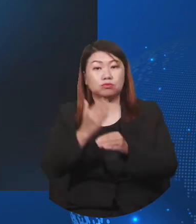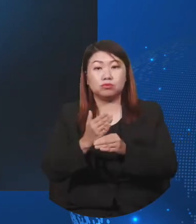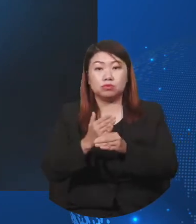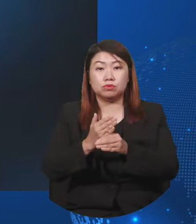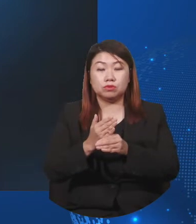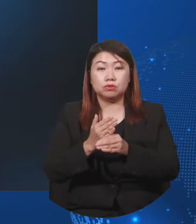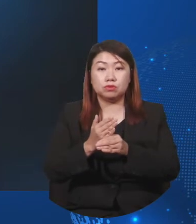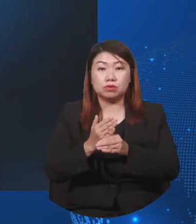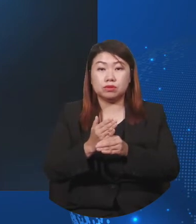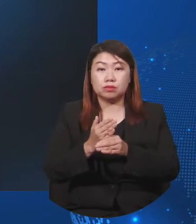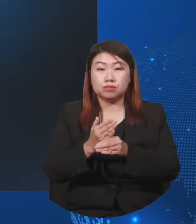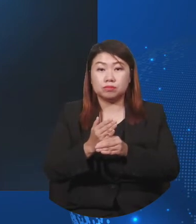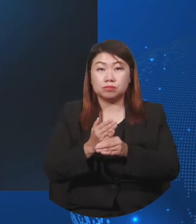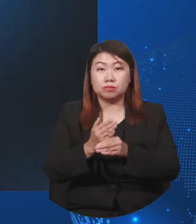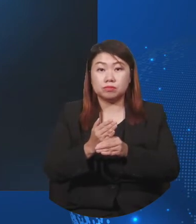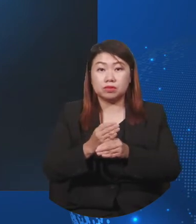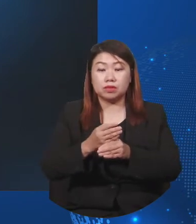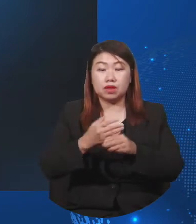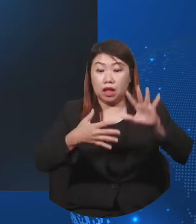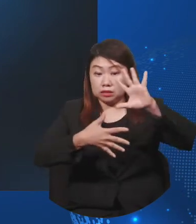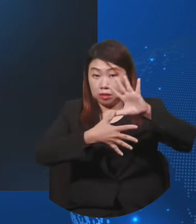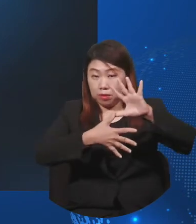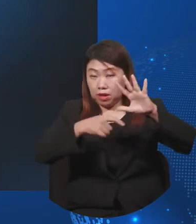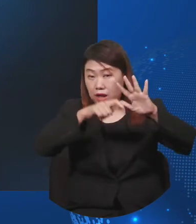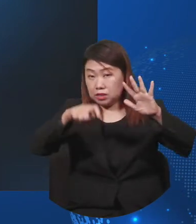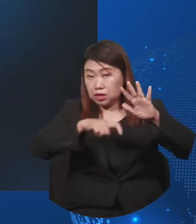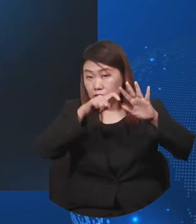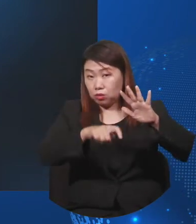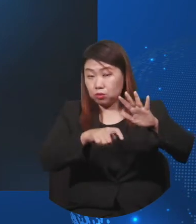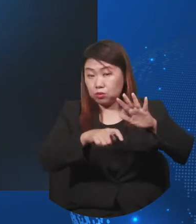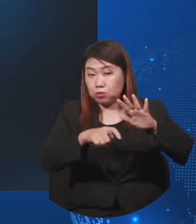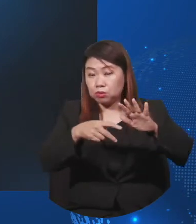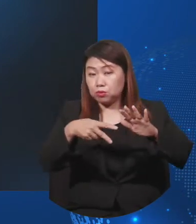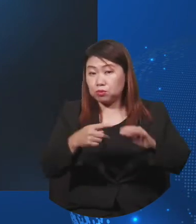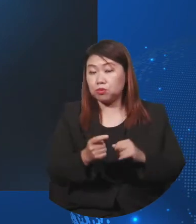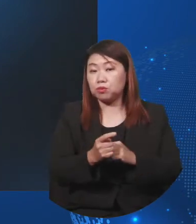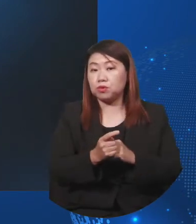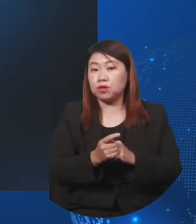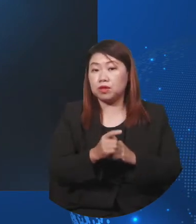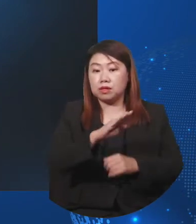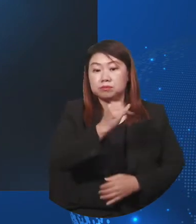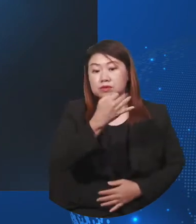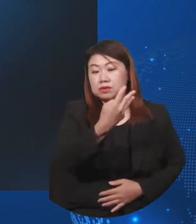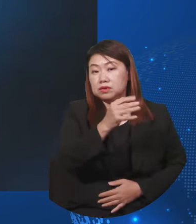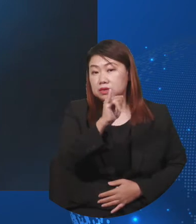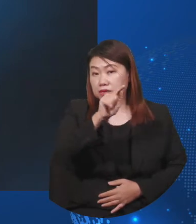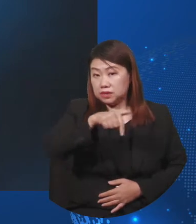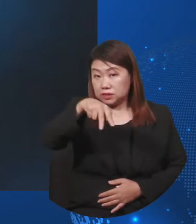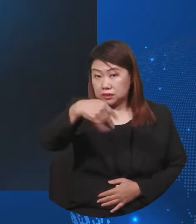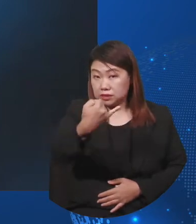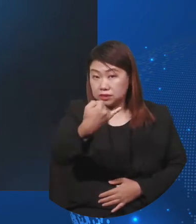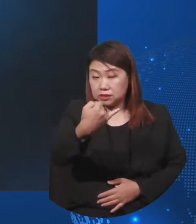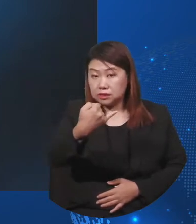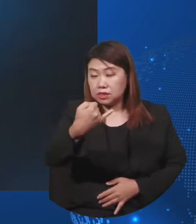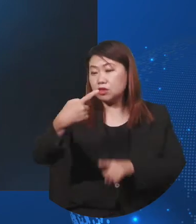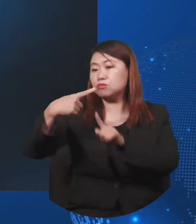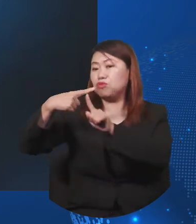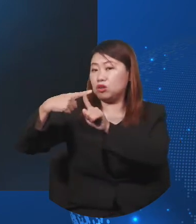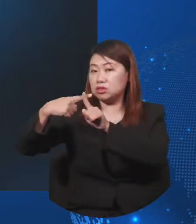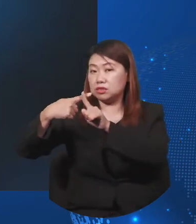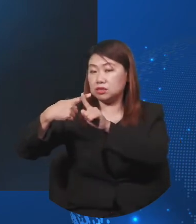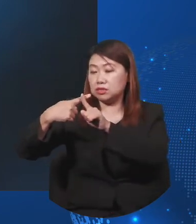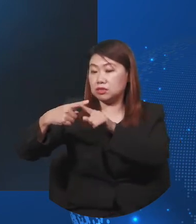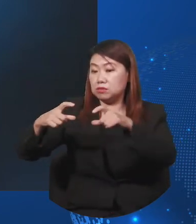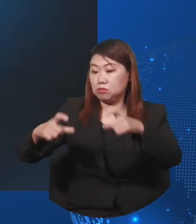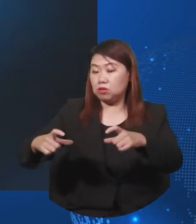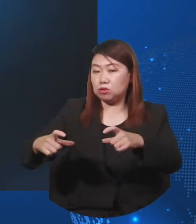common markets. BRICS Summit and BRICS Plus platform is another promising platform